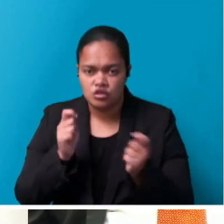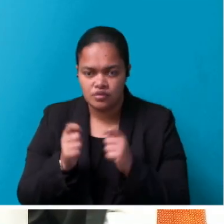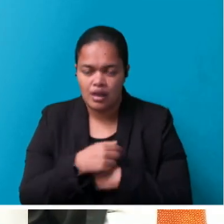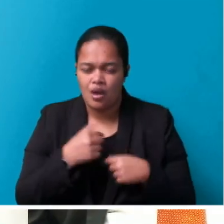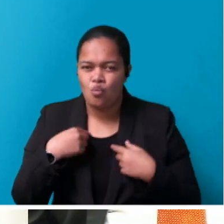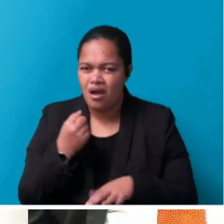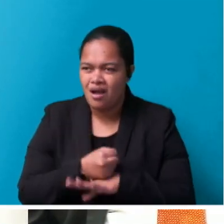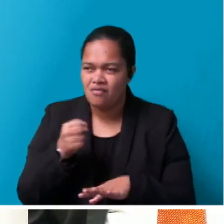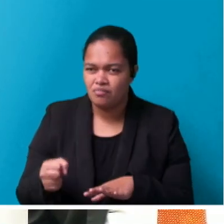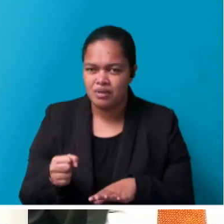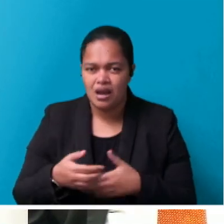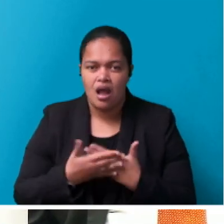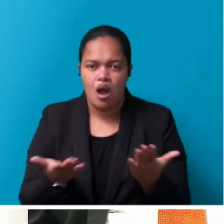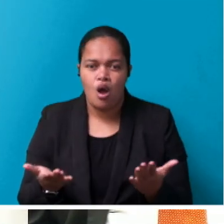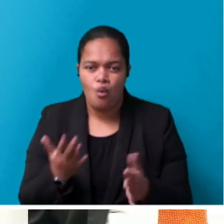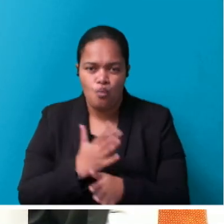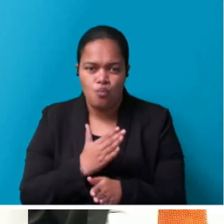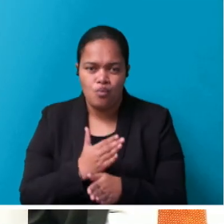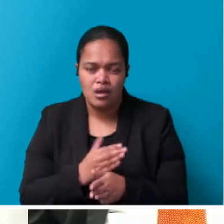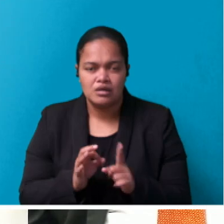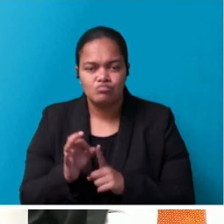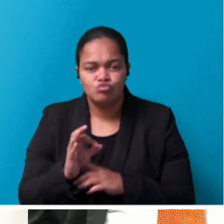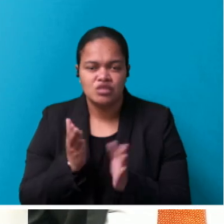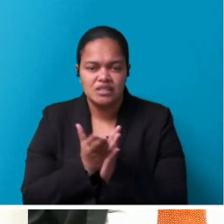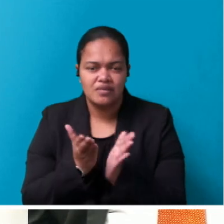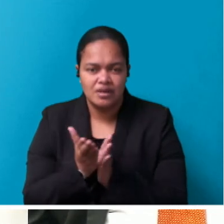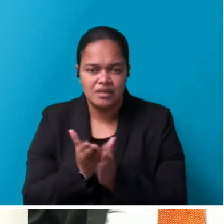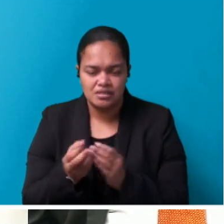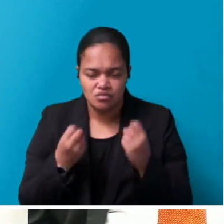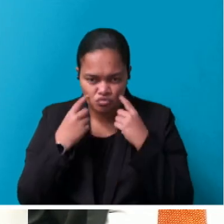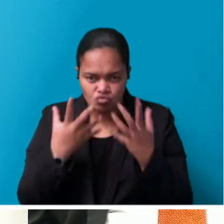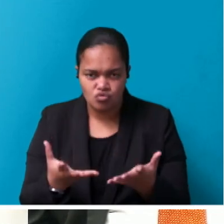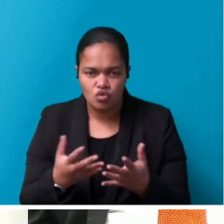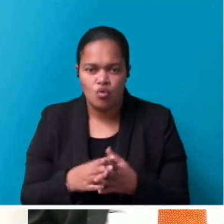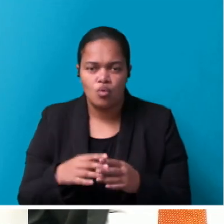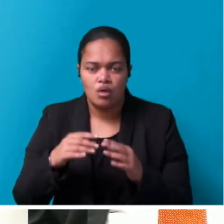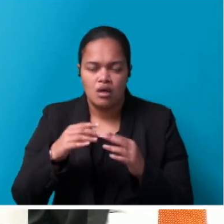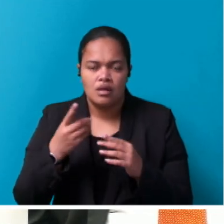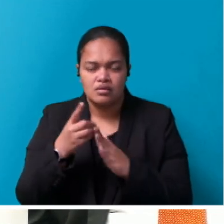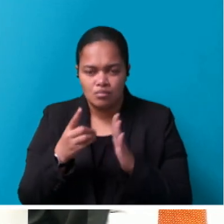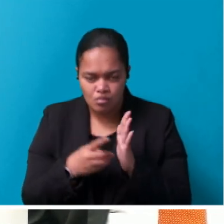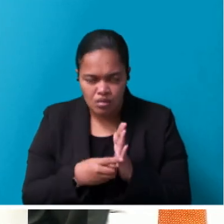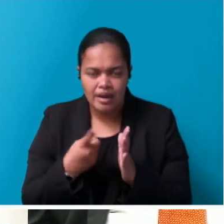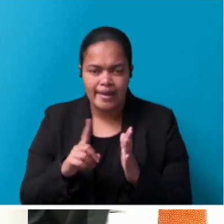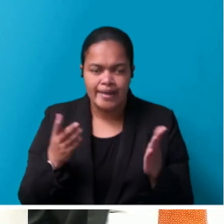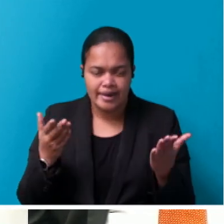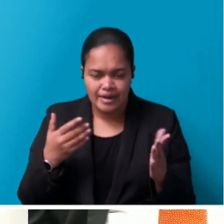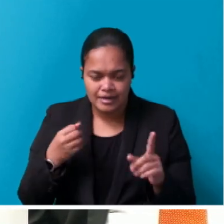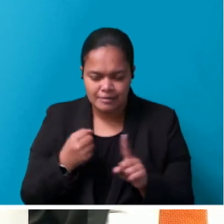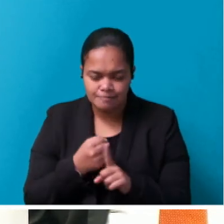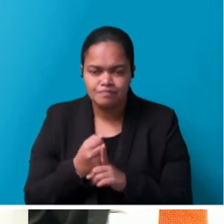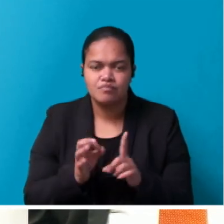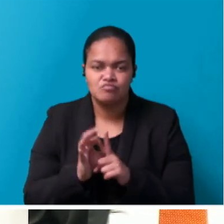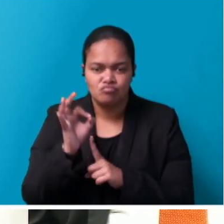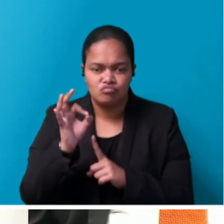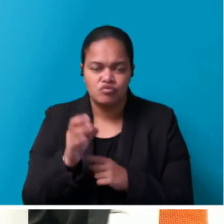government operates, improving service delivery, reducing bureaucracy, and enabling greater accountability